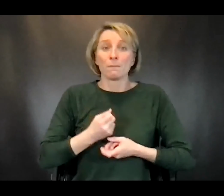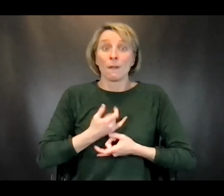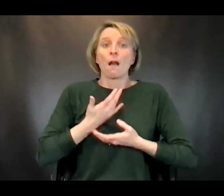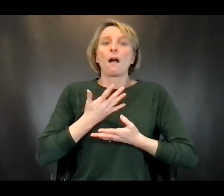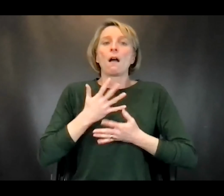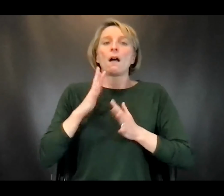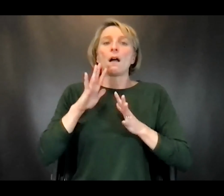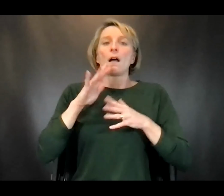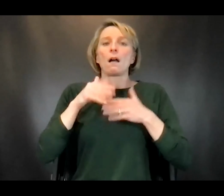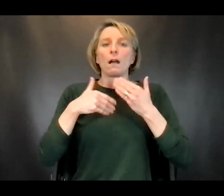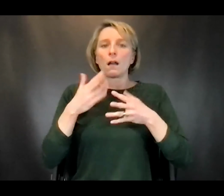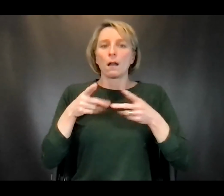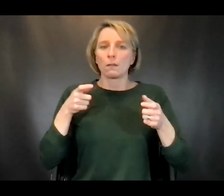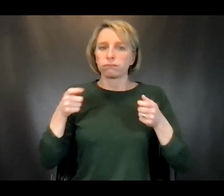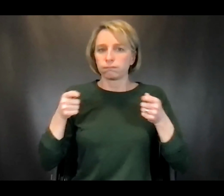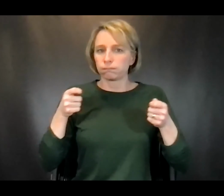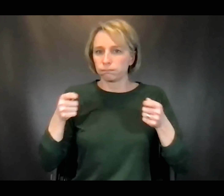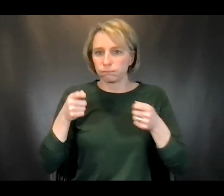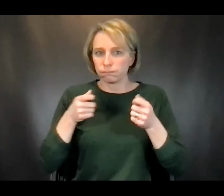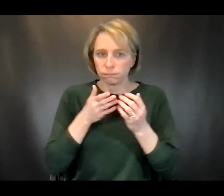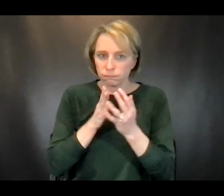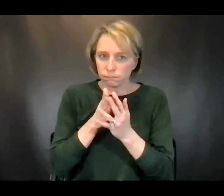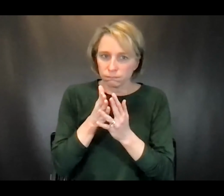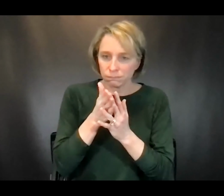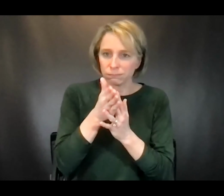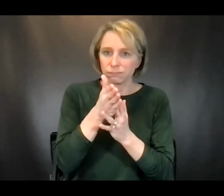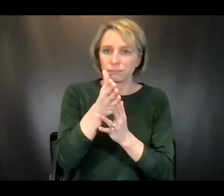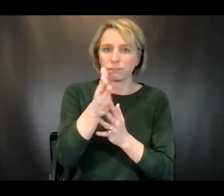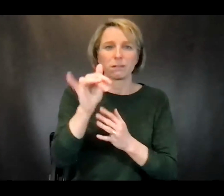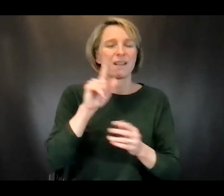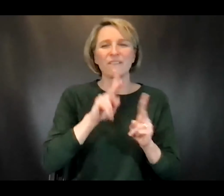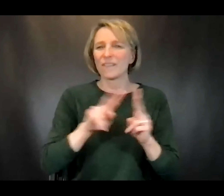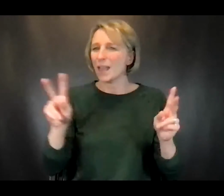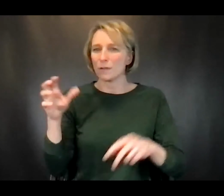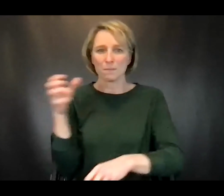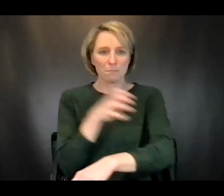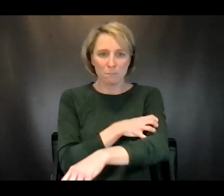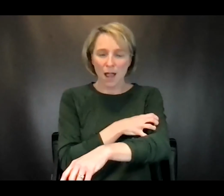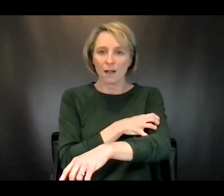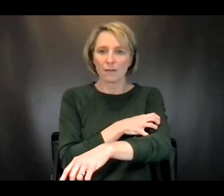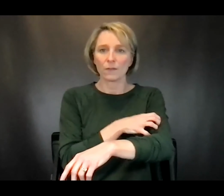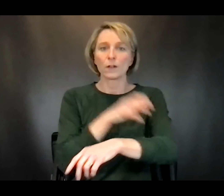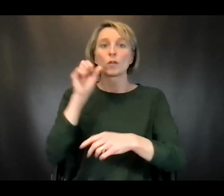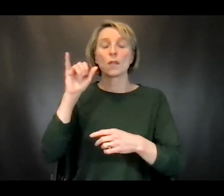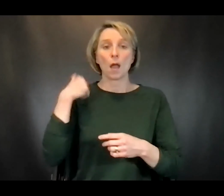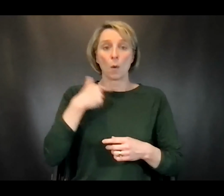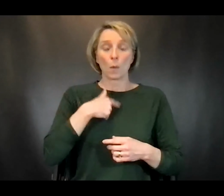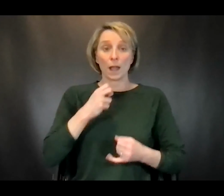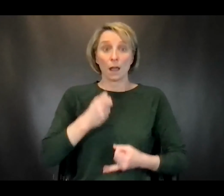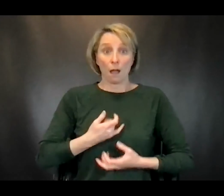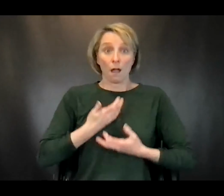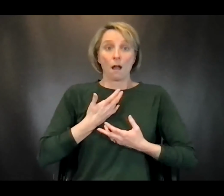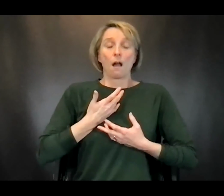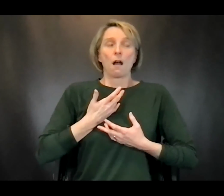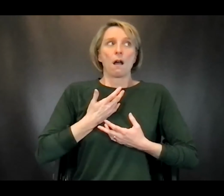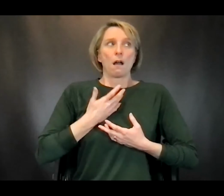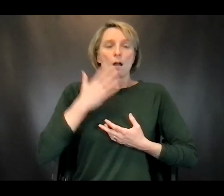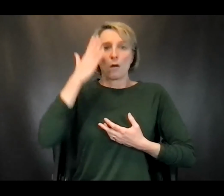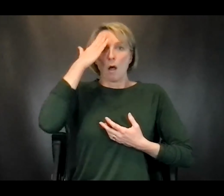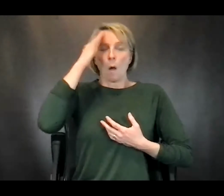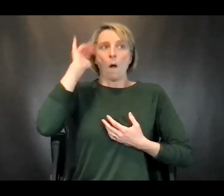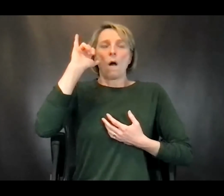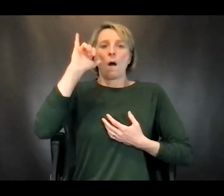powerful in helping us to have, you know, contact with a stressor. Let's say it's,